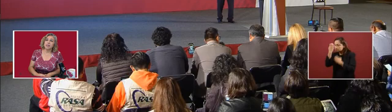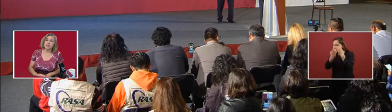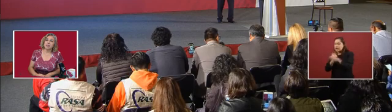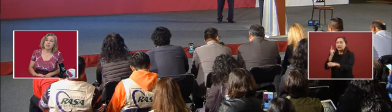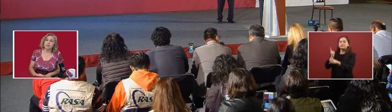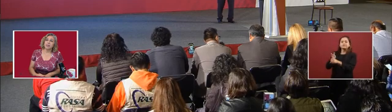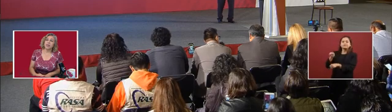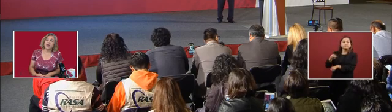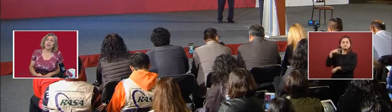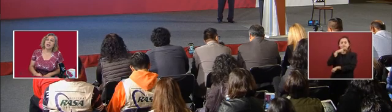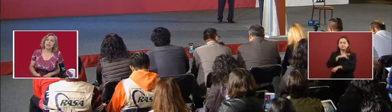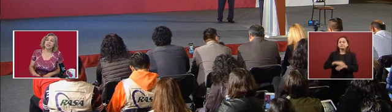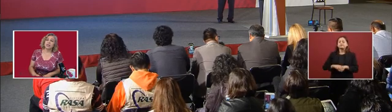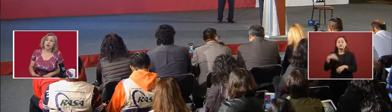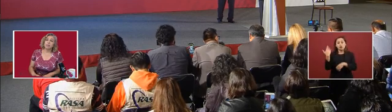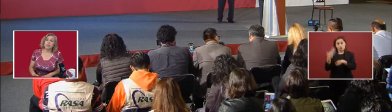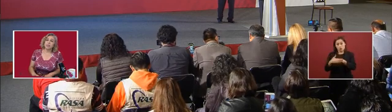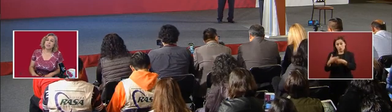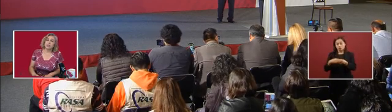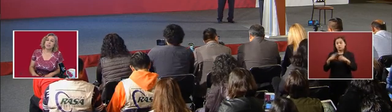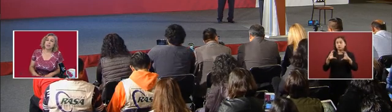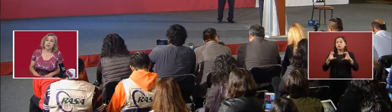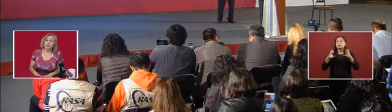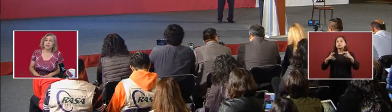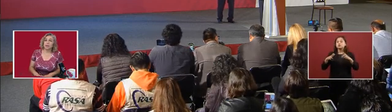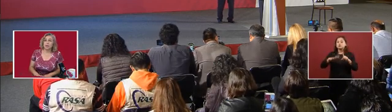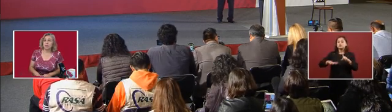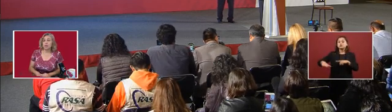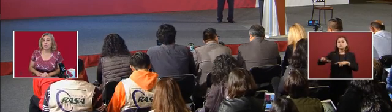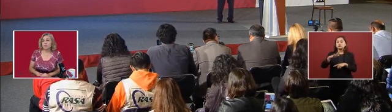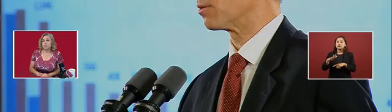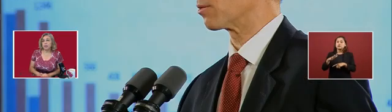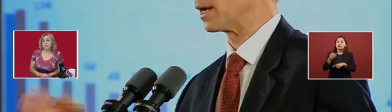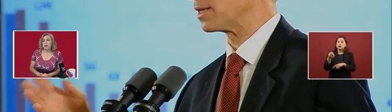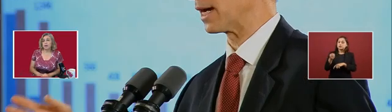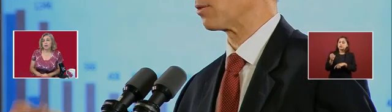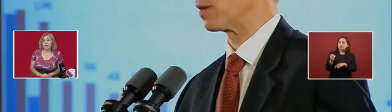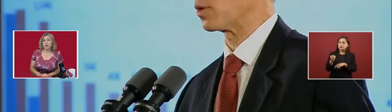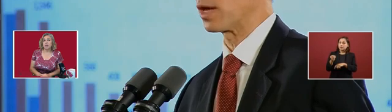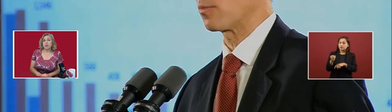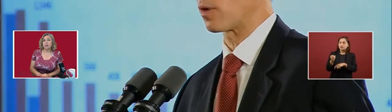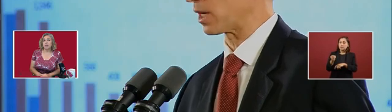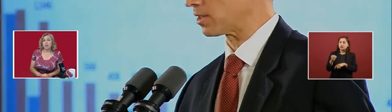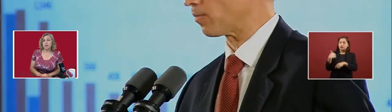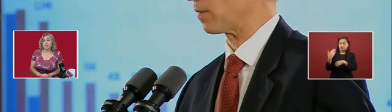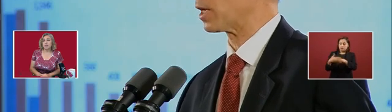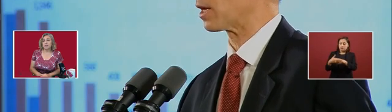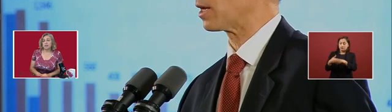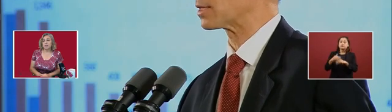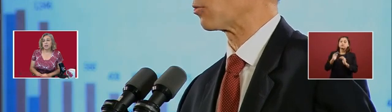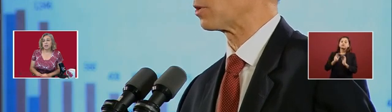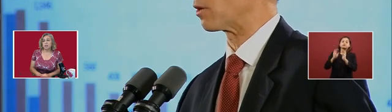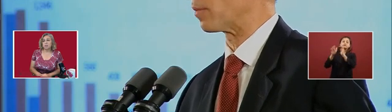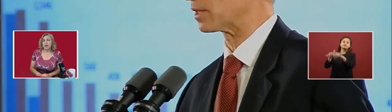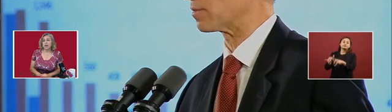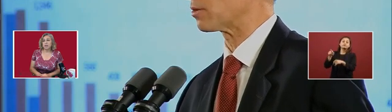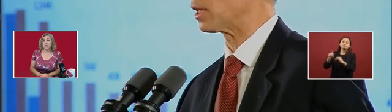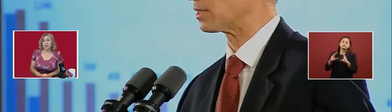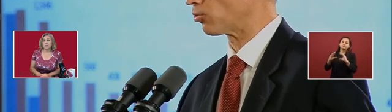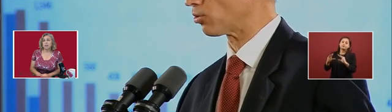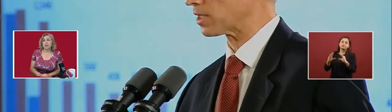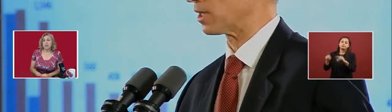esa transición. And Y we hacemos need to, capacitaciones todos los años, la volvemos a if hacer they let ahora, us know soon para enough, we can detect that detectar transition los